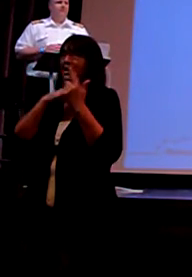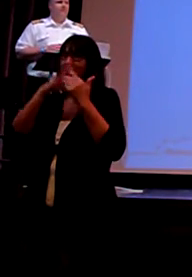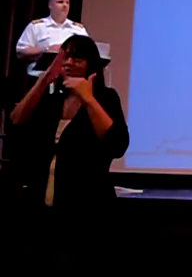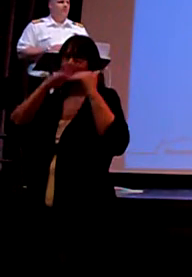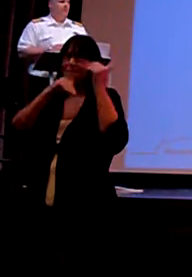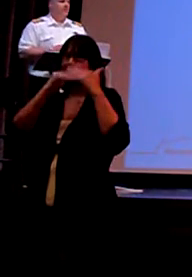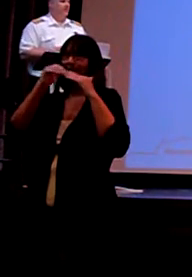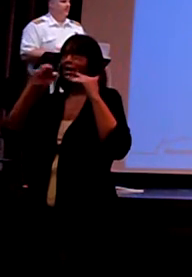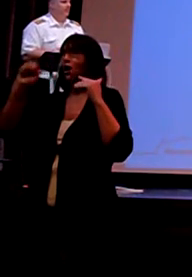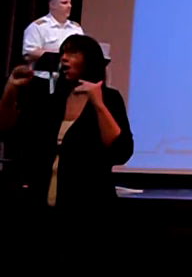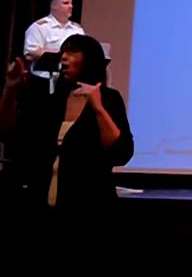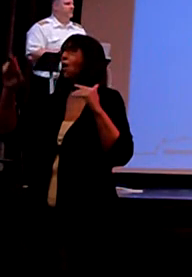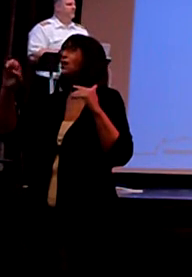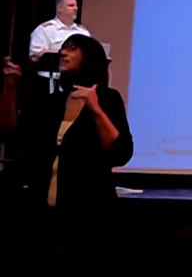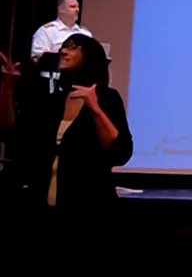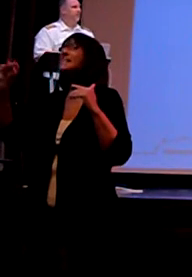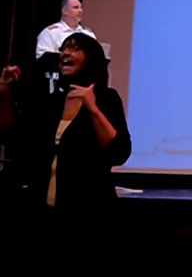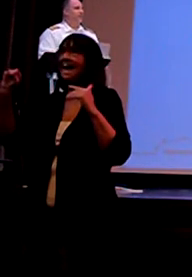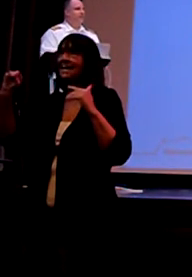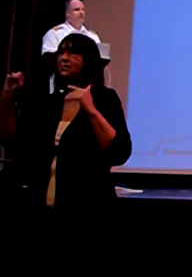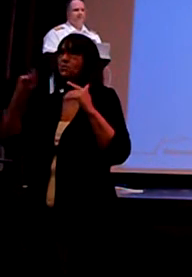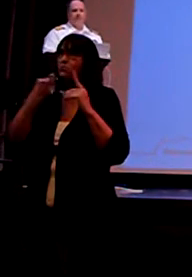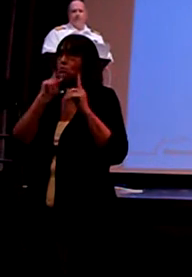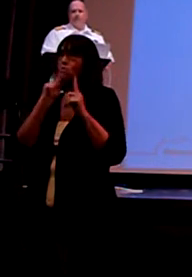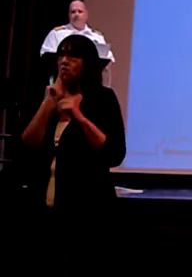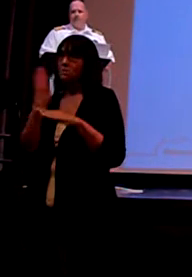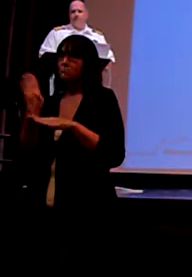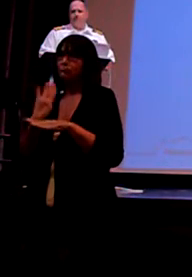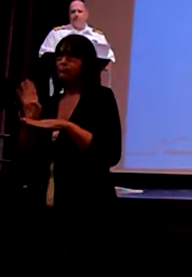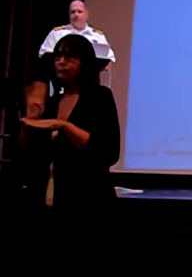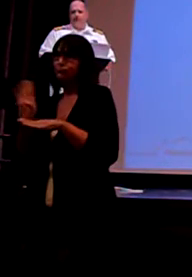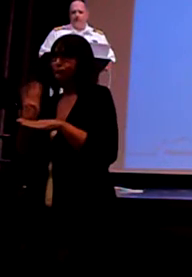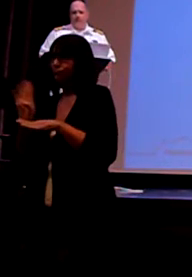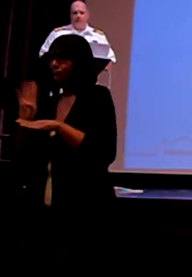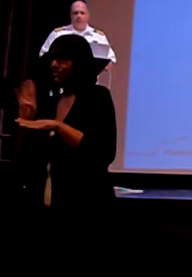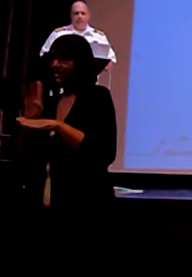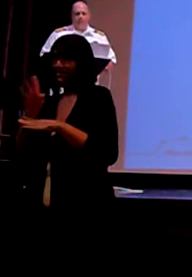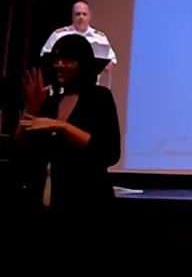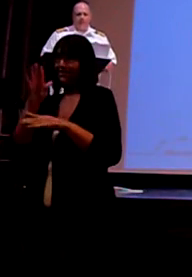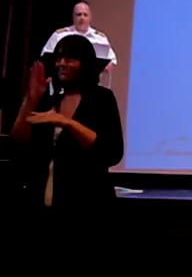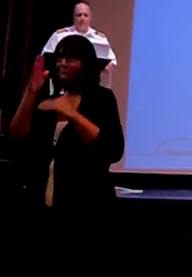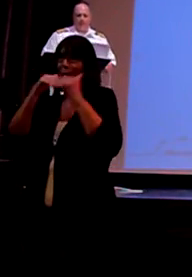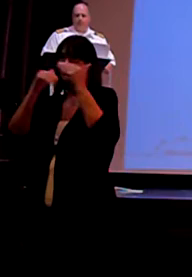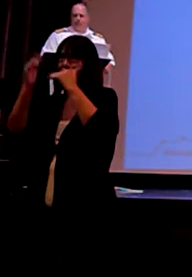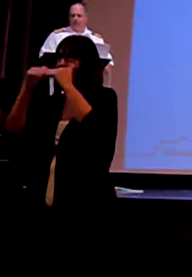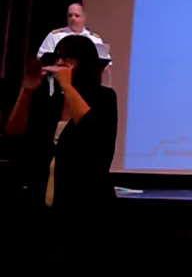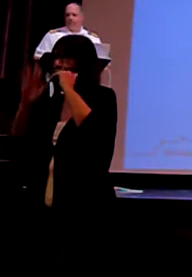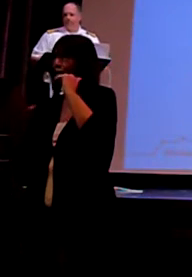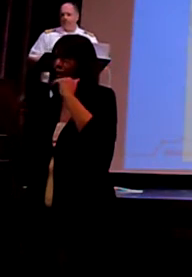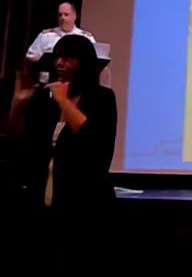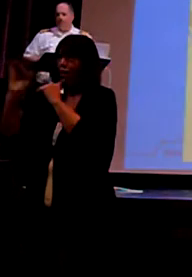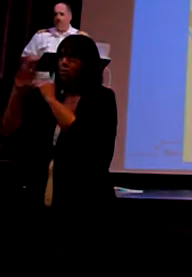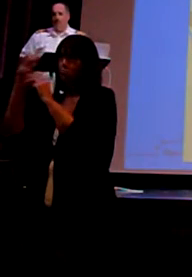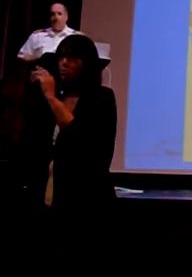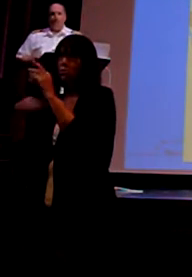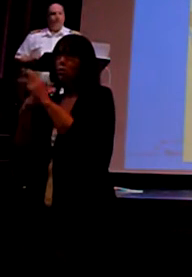architect that was very busy in this area of the world.